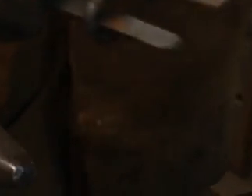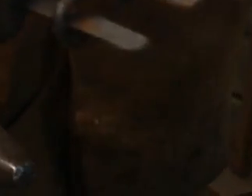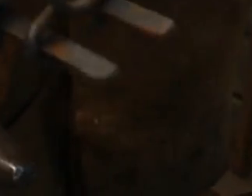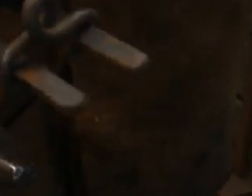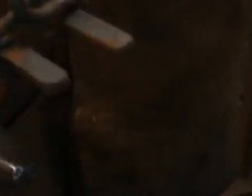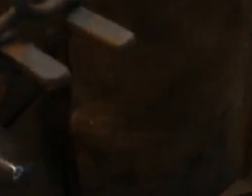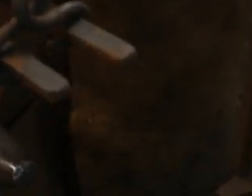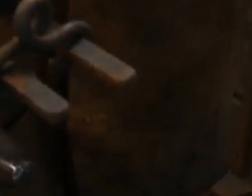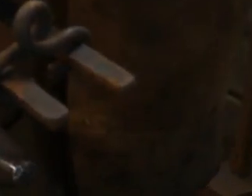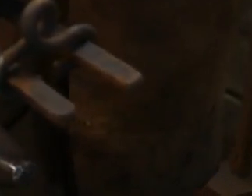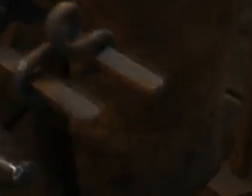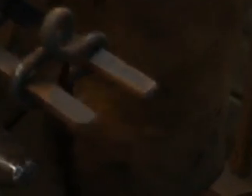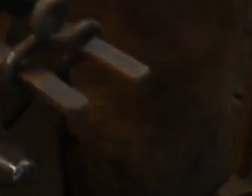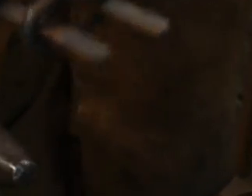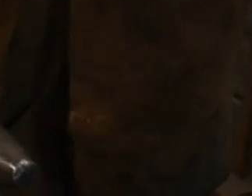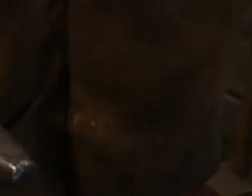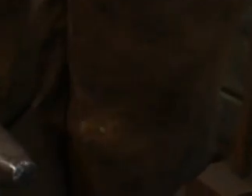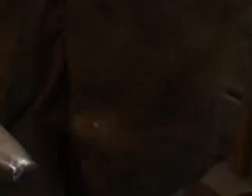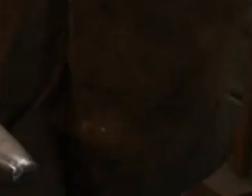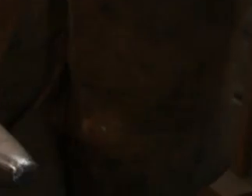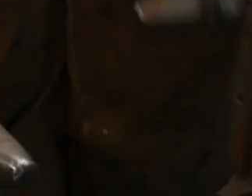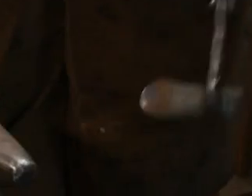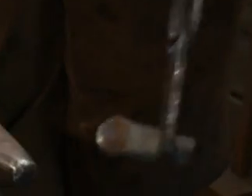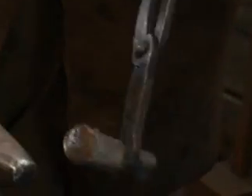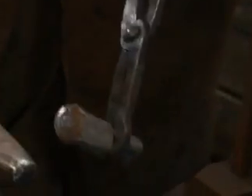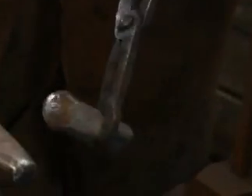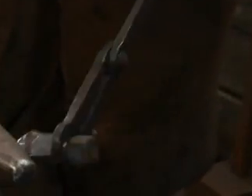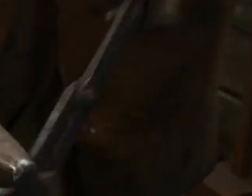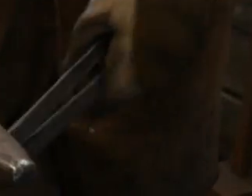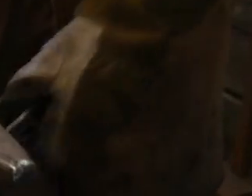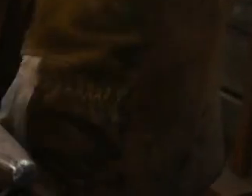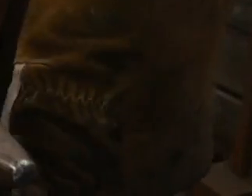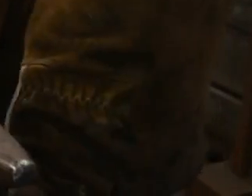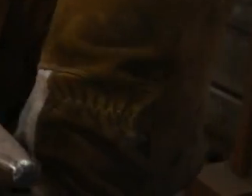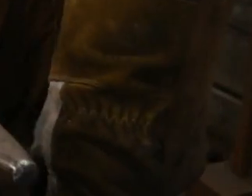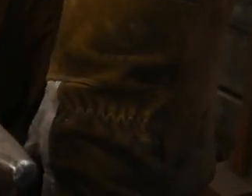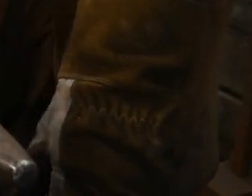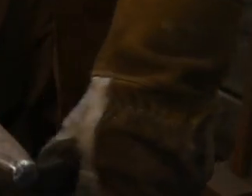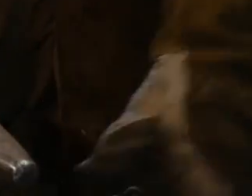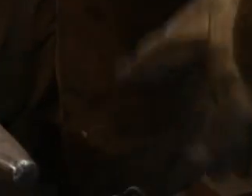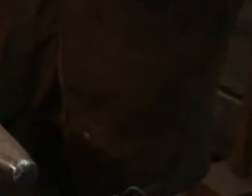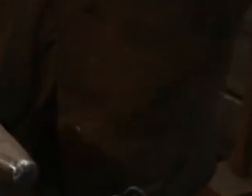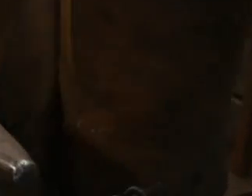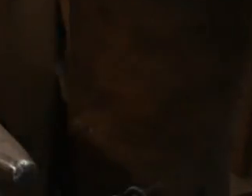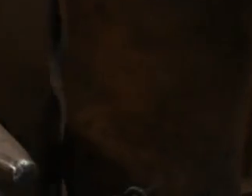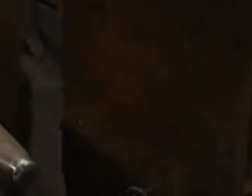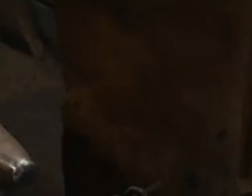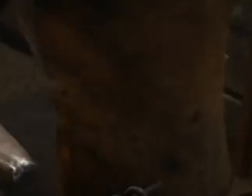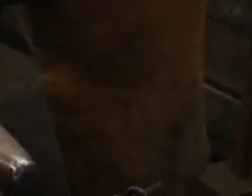Now I'm only going to go so far with this, so I don't want to damage Olga.